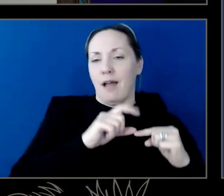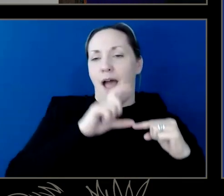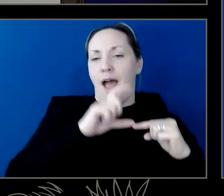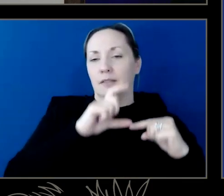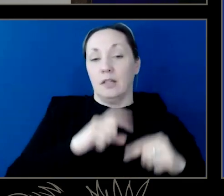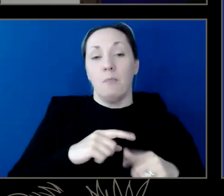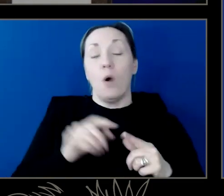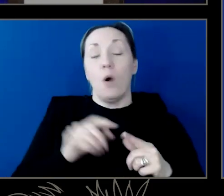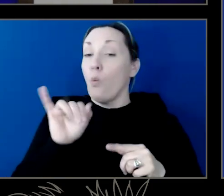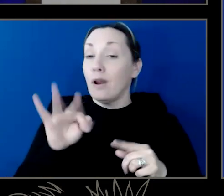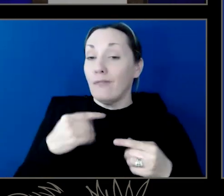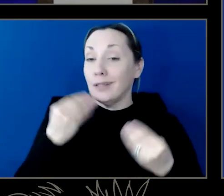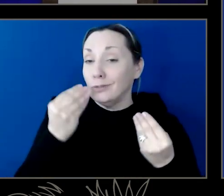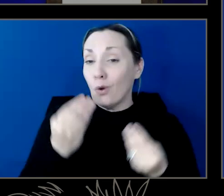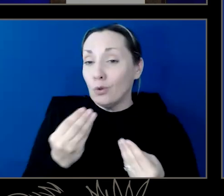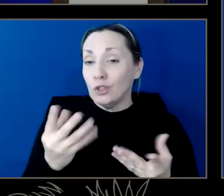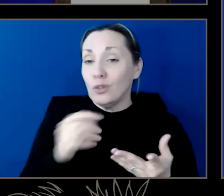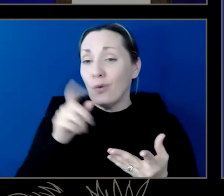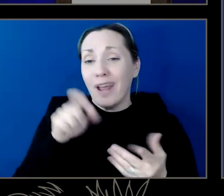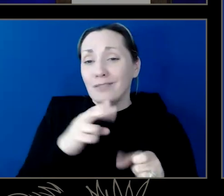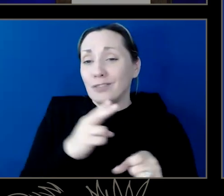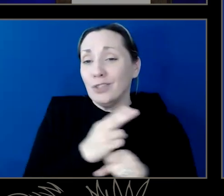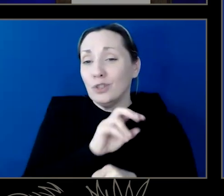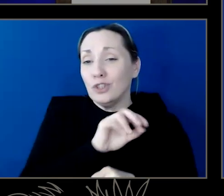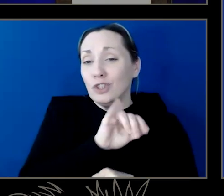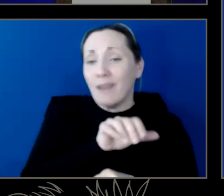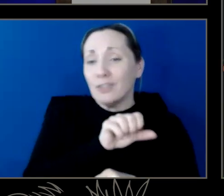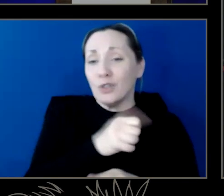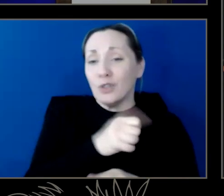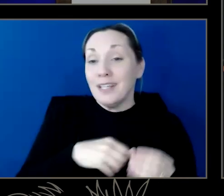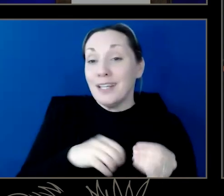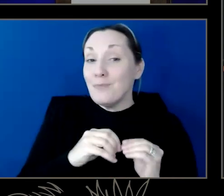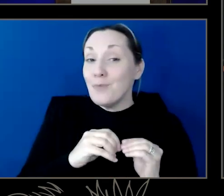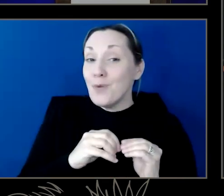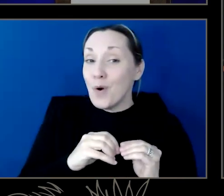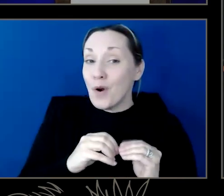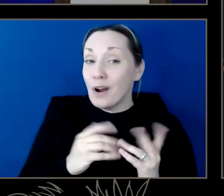what if I told you you didn't need to use JavaScript for that anymore?